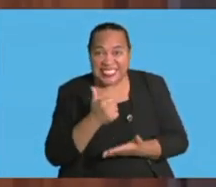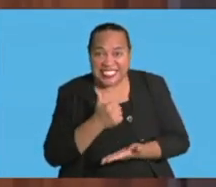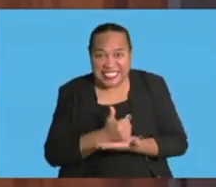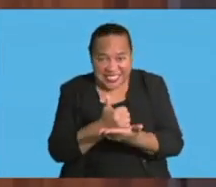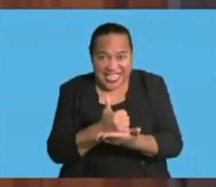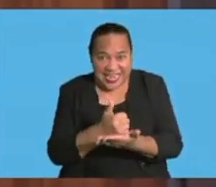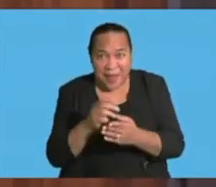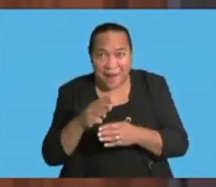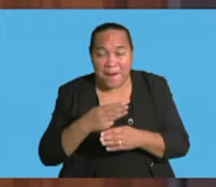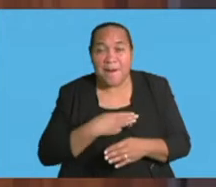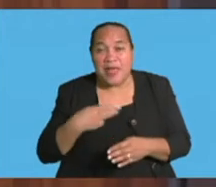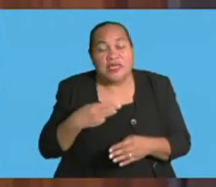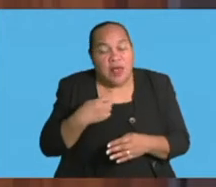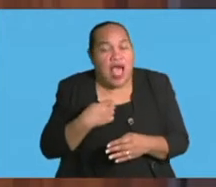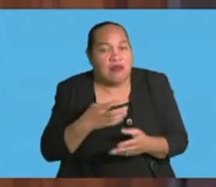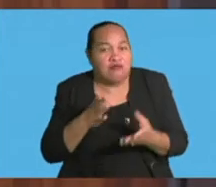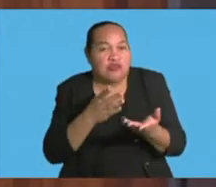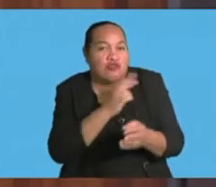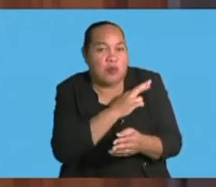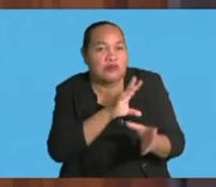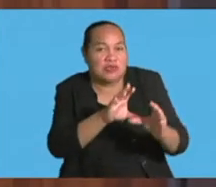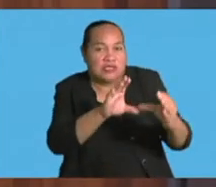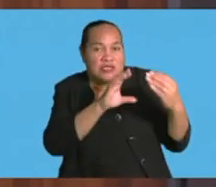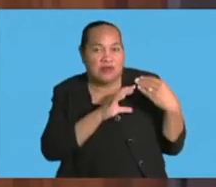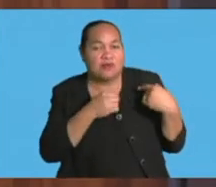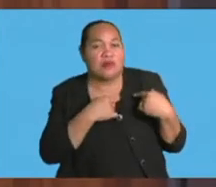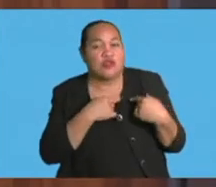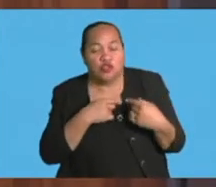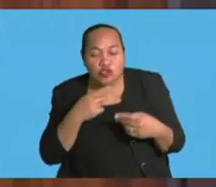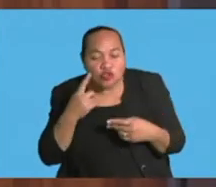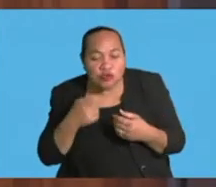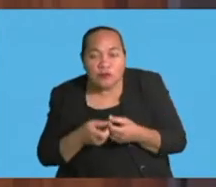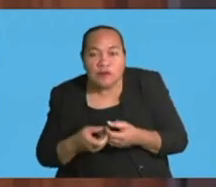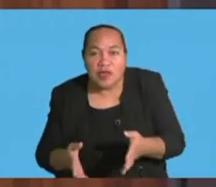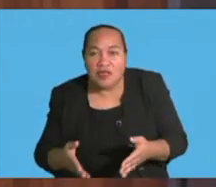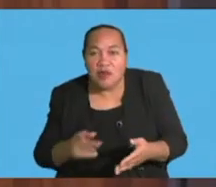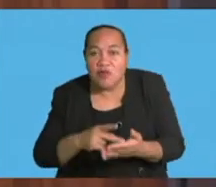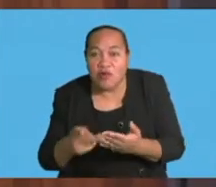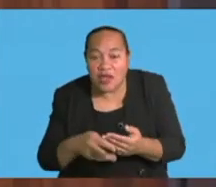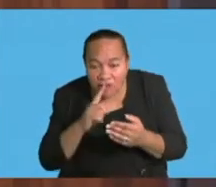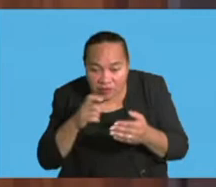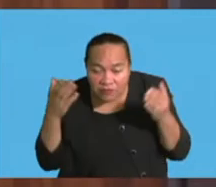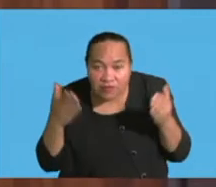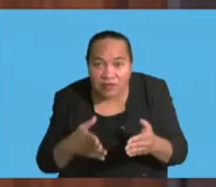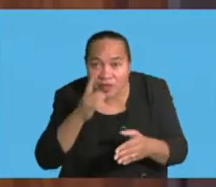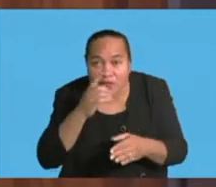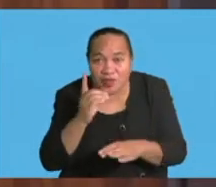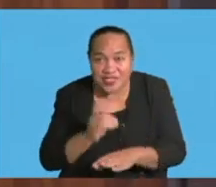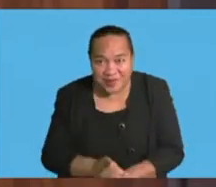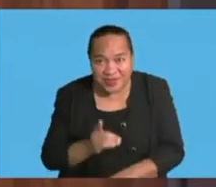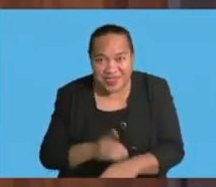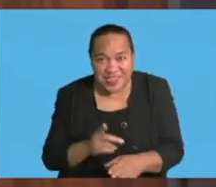been entrusted with the responsibility of progressing programs related to persons living with disabilities in Fiji. And